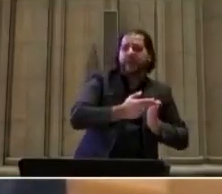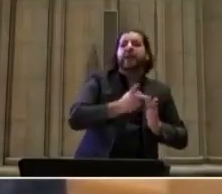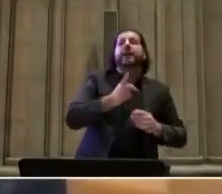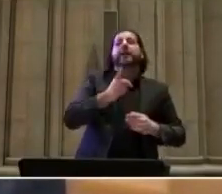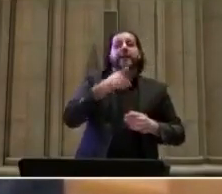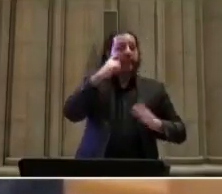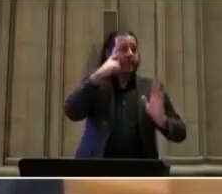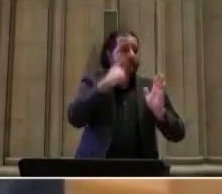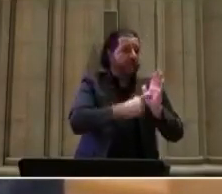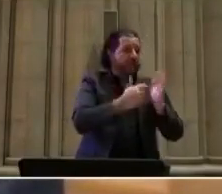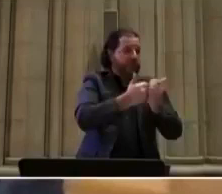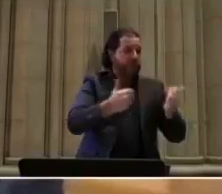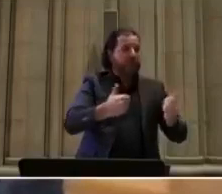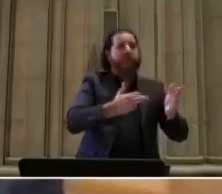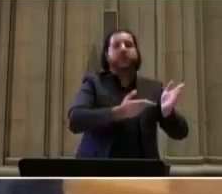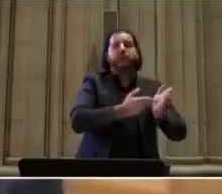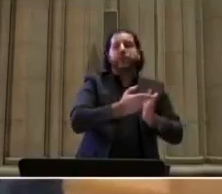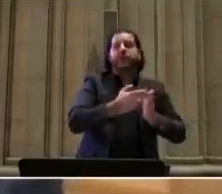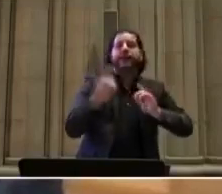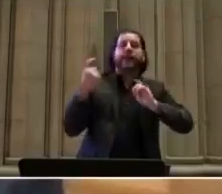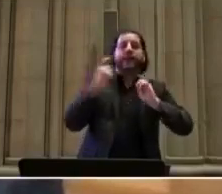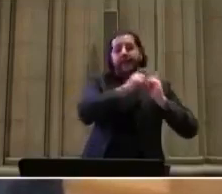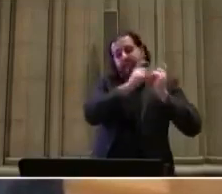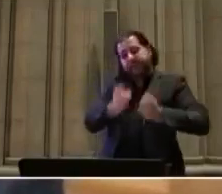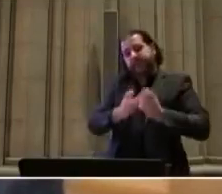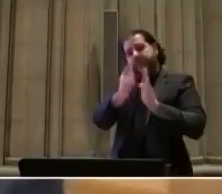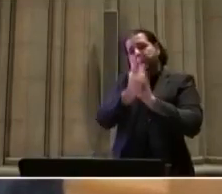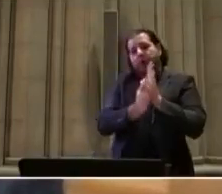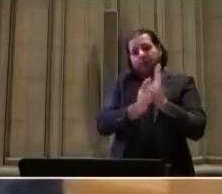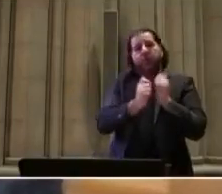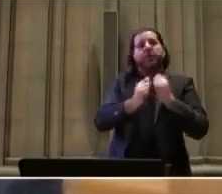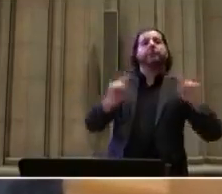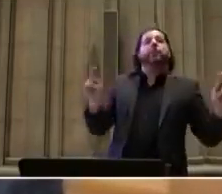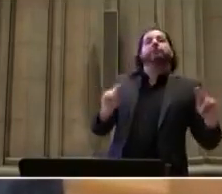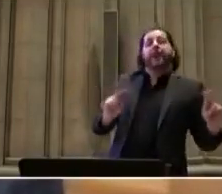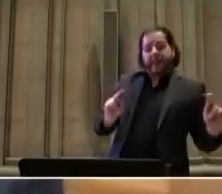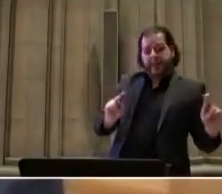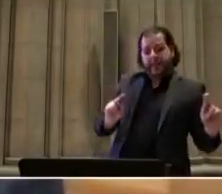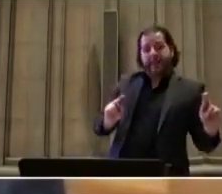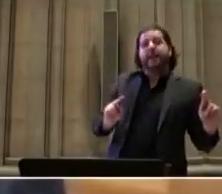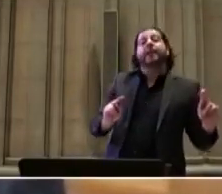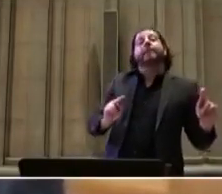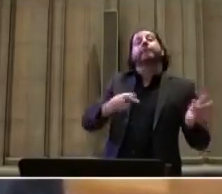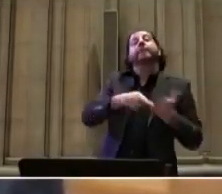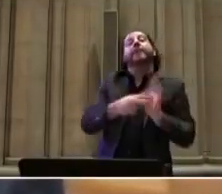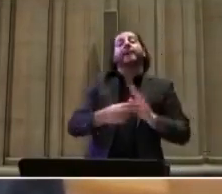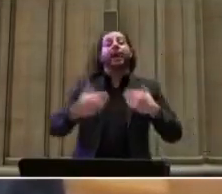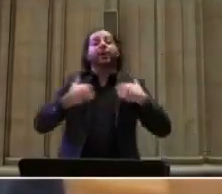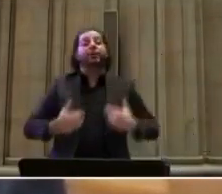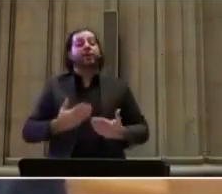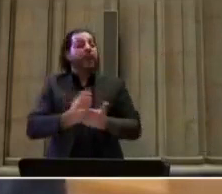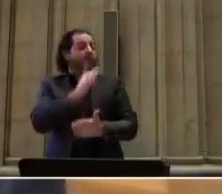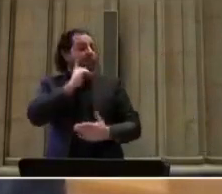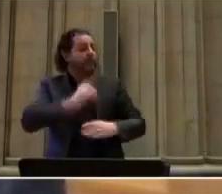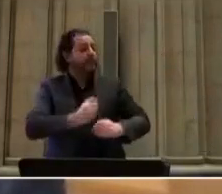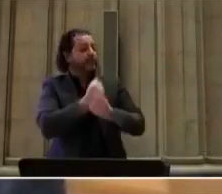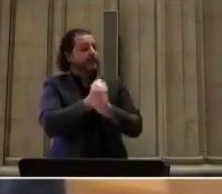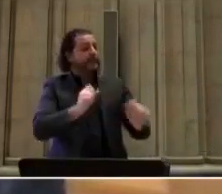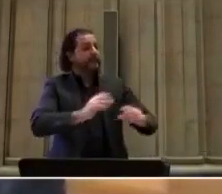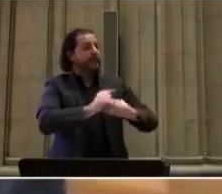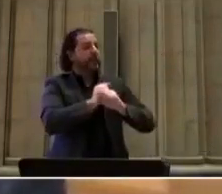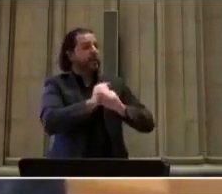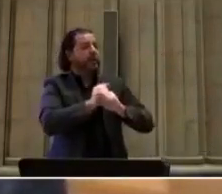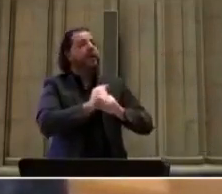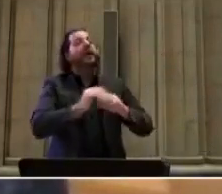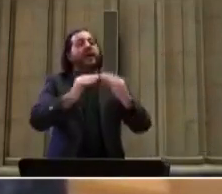discern the truth and administer the law with impartiality, that human rights may be safeguarded and